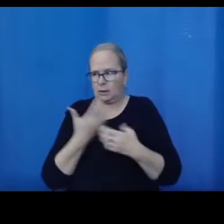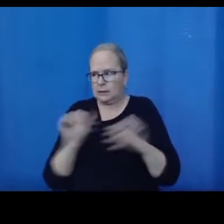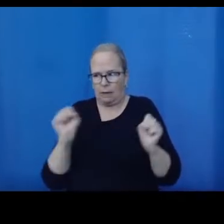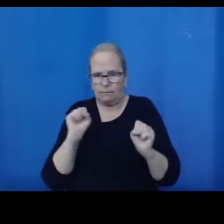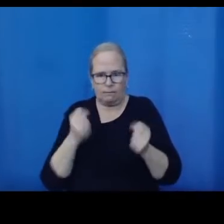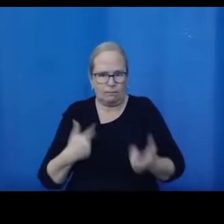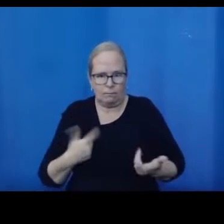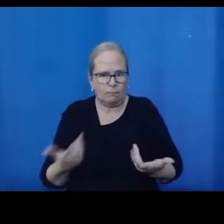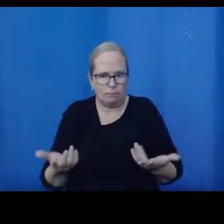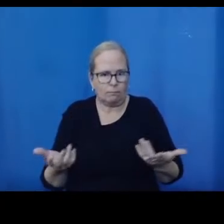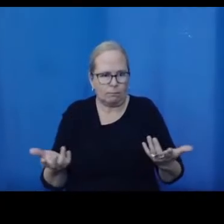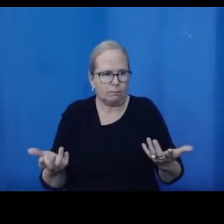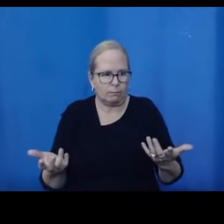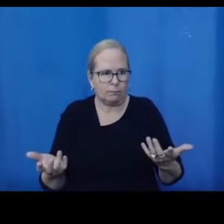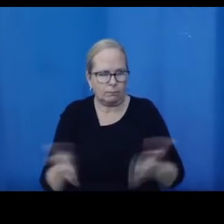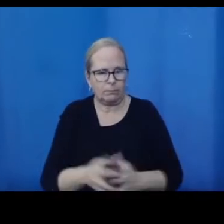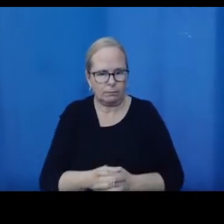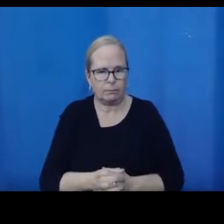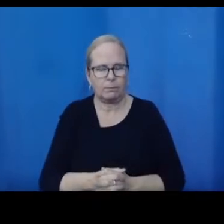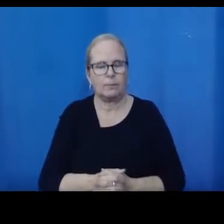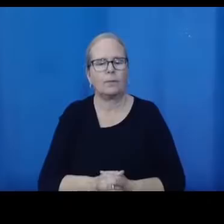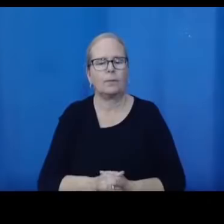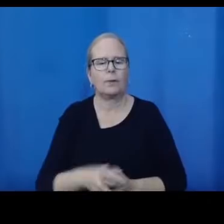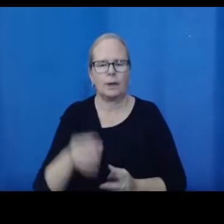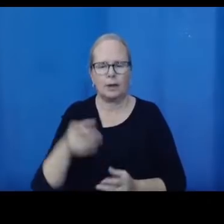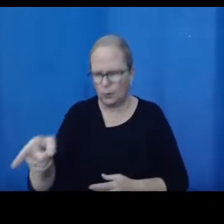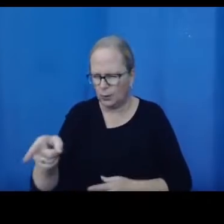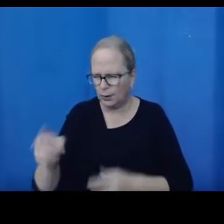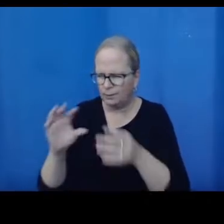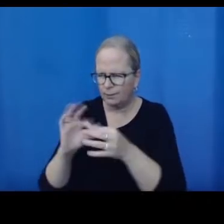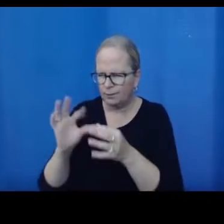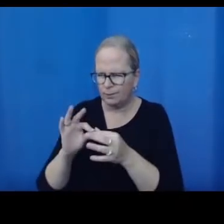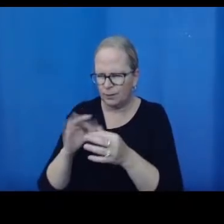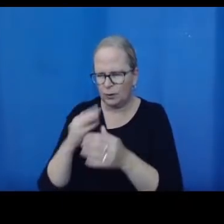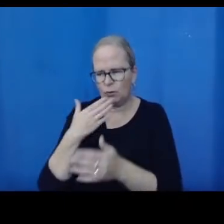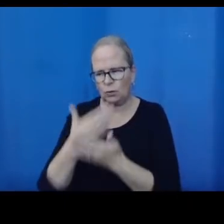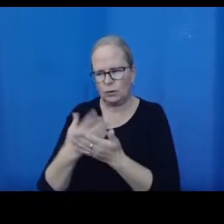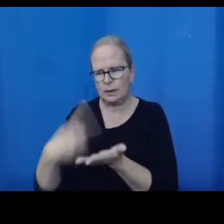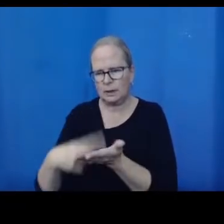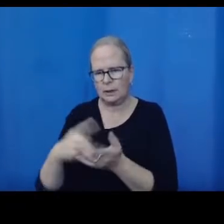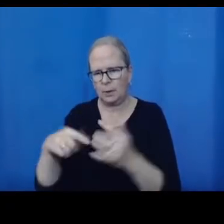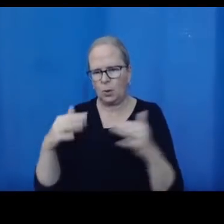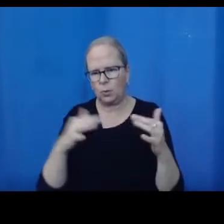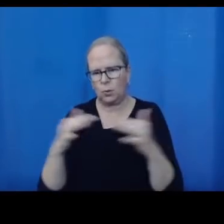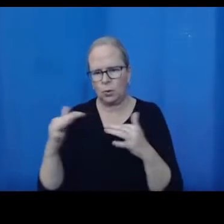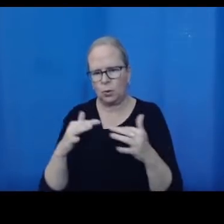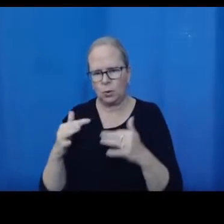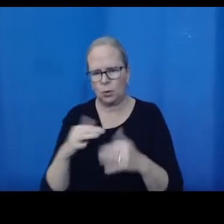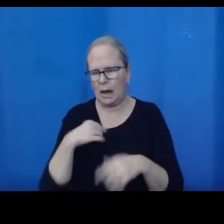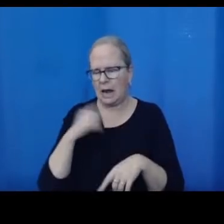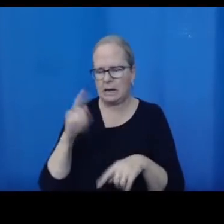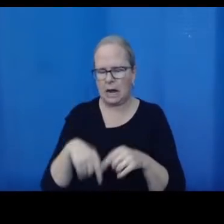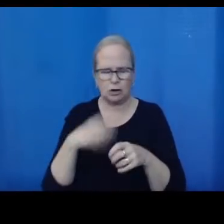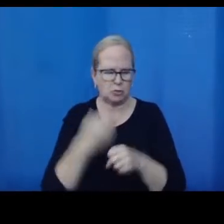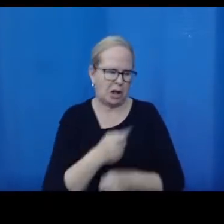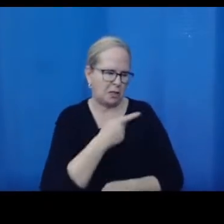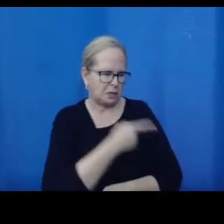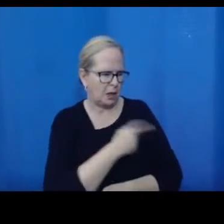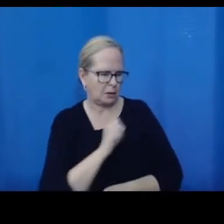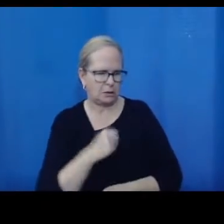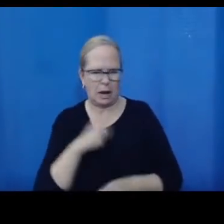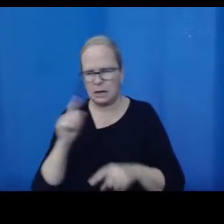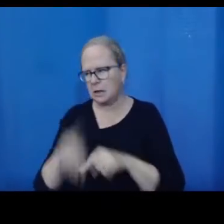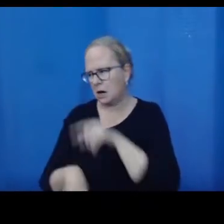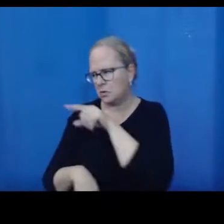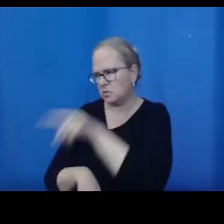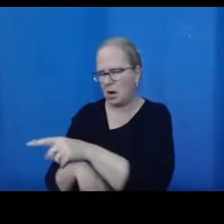trust the man on our left and the man on our right to have our back, who can we trust? And that's part of what we've seen with this whole